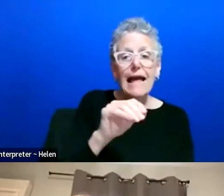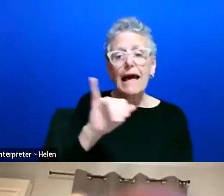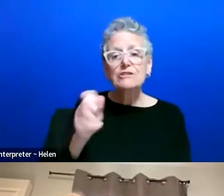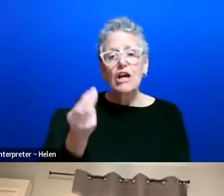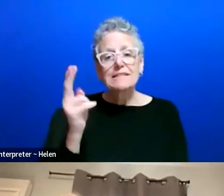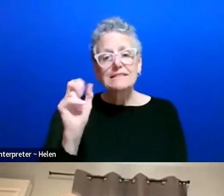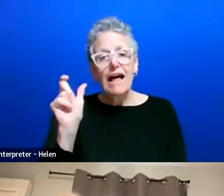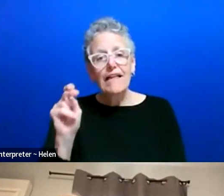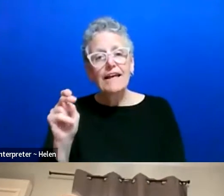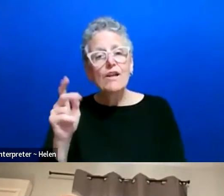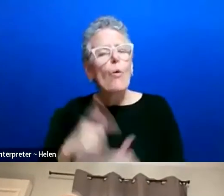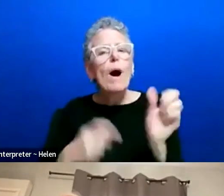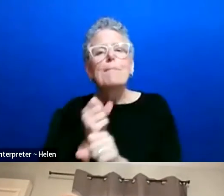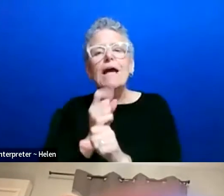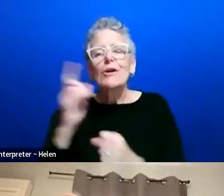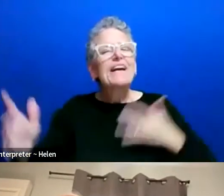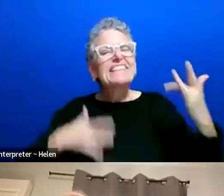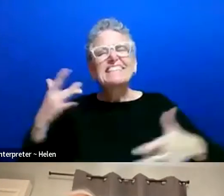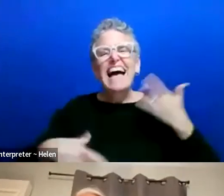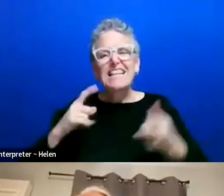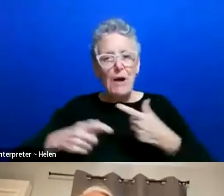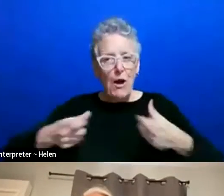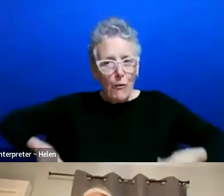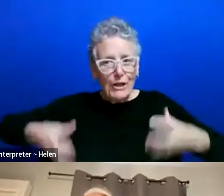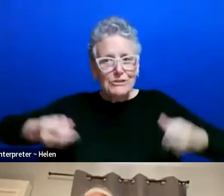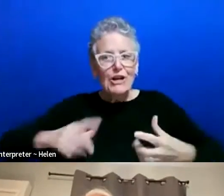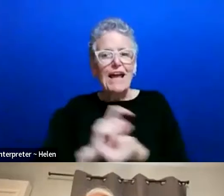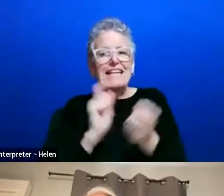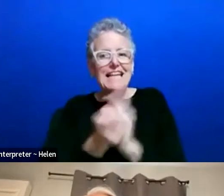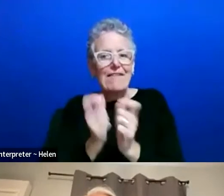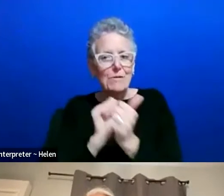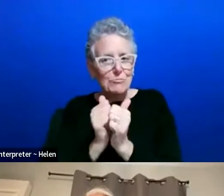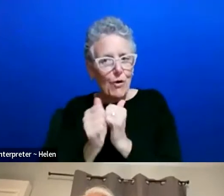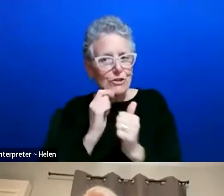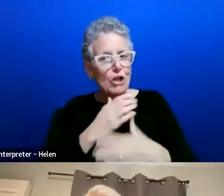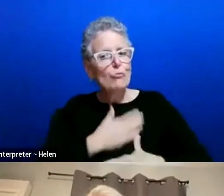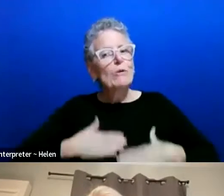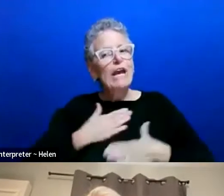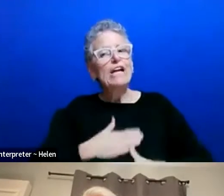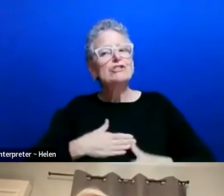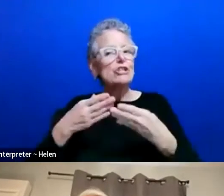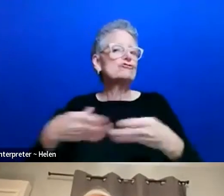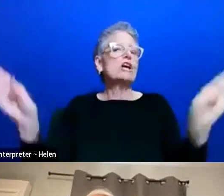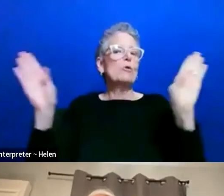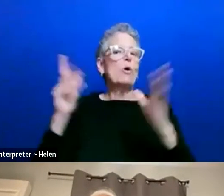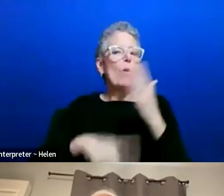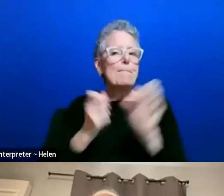excites you about wheelchair and adaptive sports and just recreation in general.